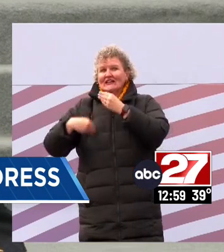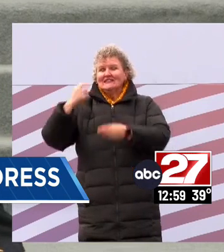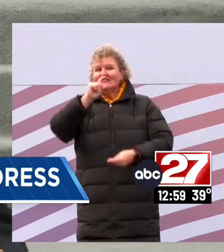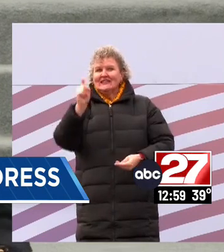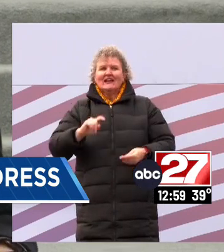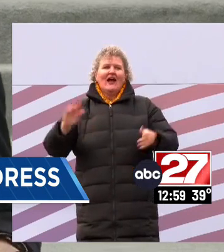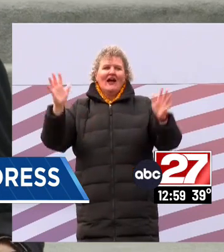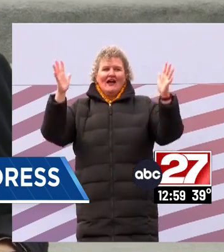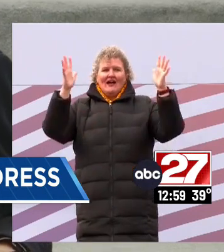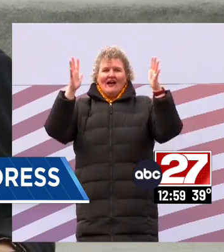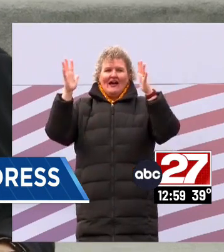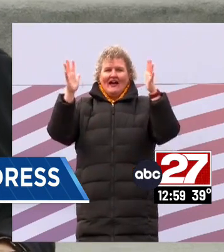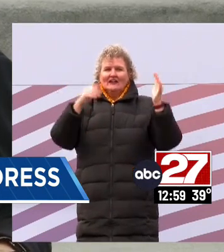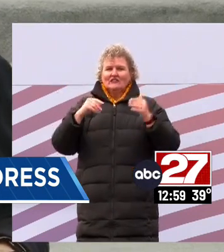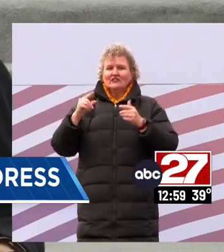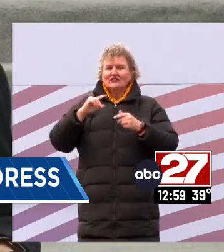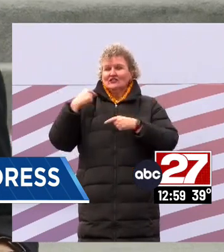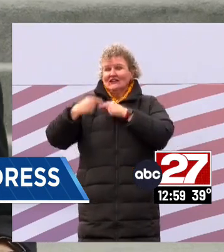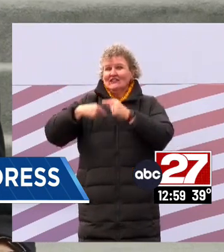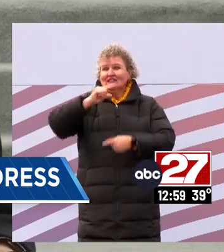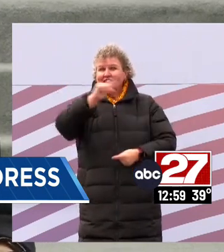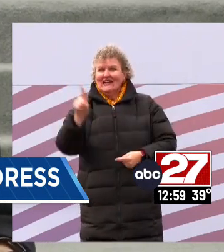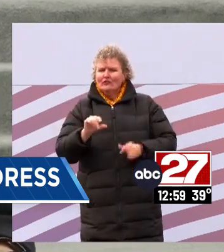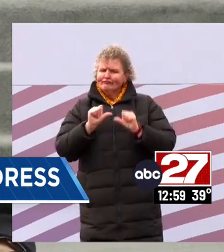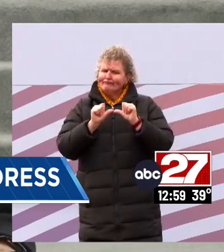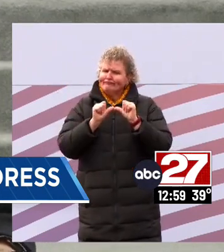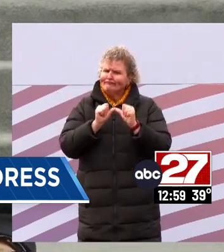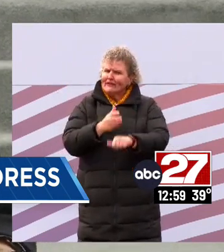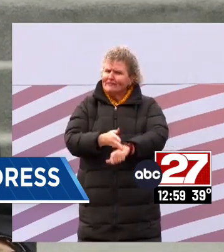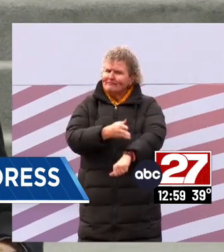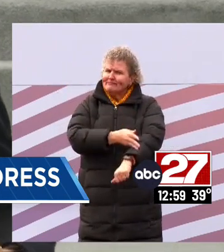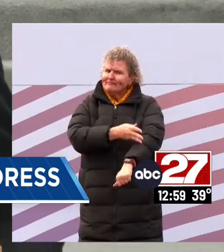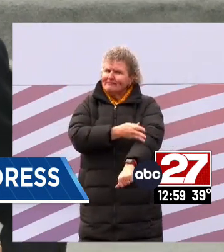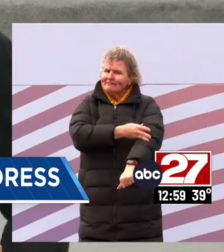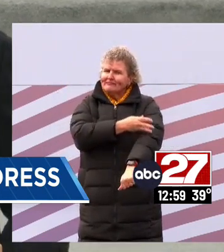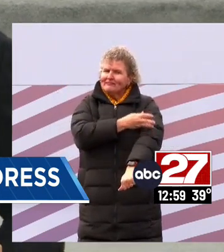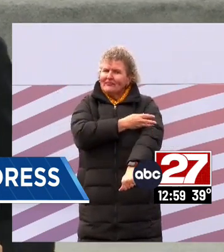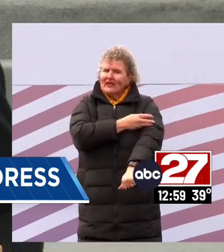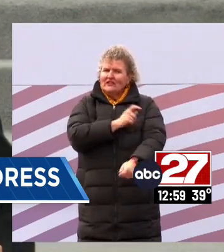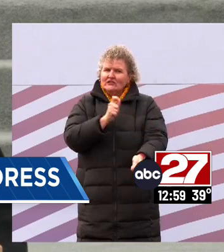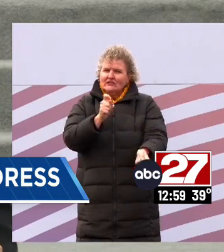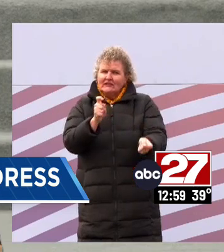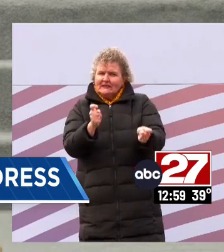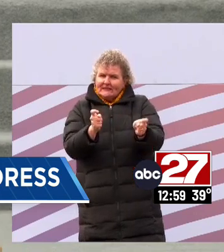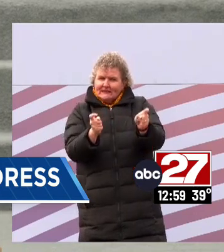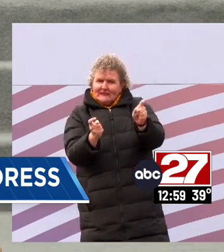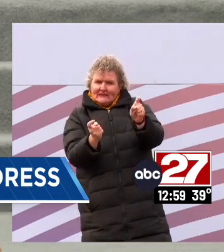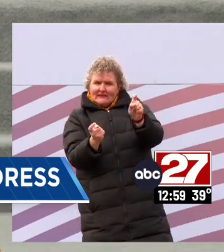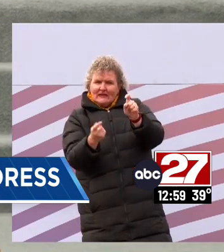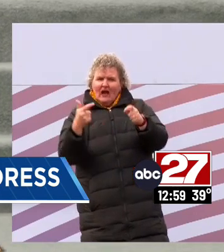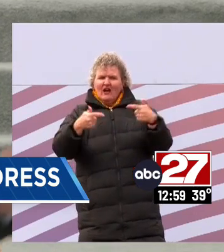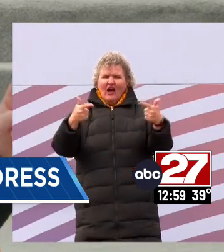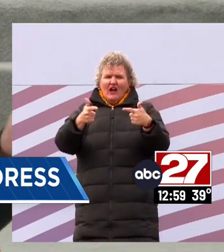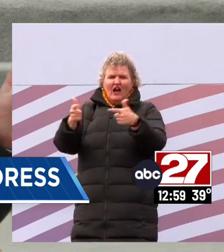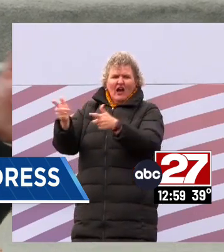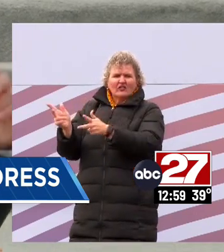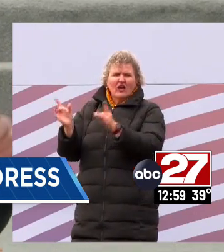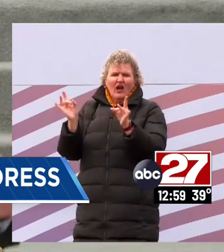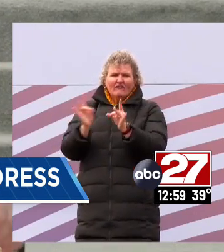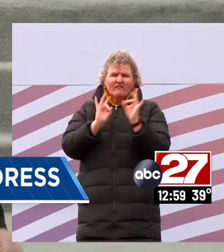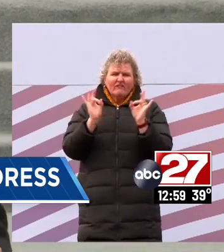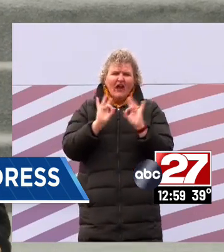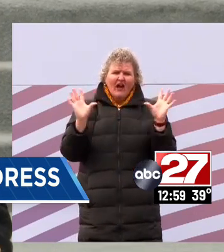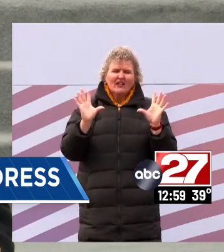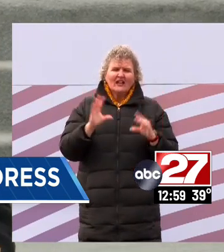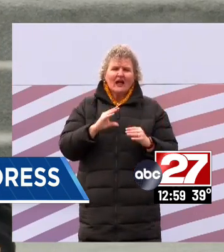Like Gen Z, who continue to make progress on climate change and gun violence and reproductive rights. Like the two women